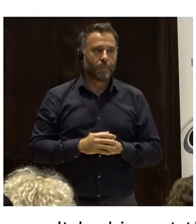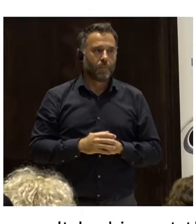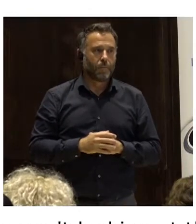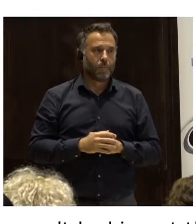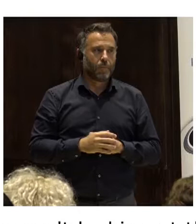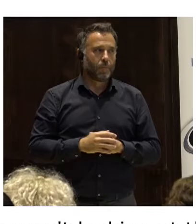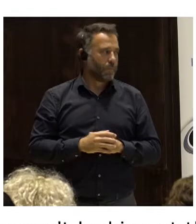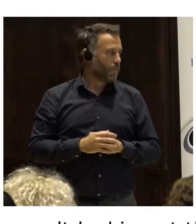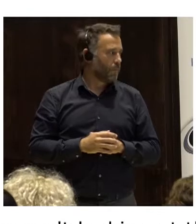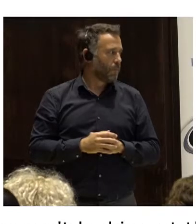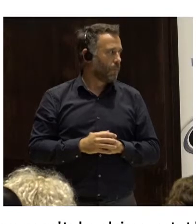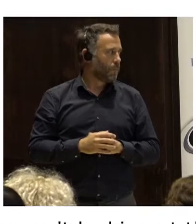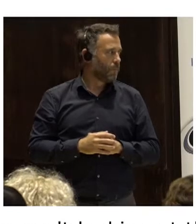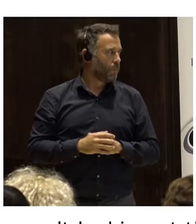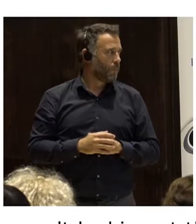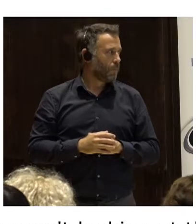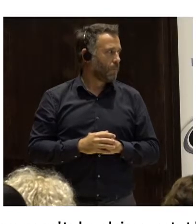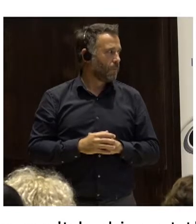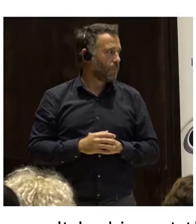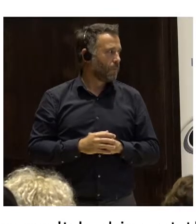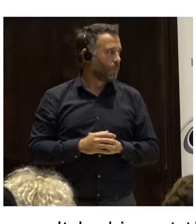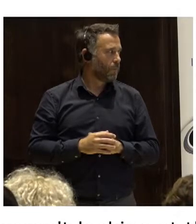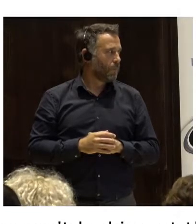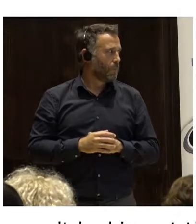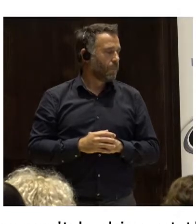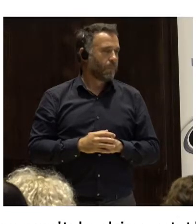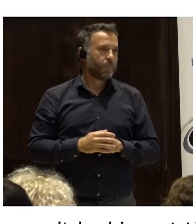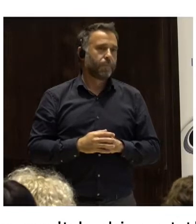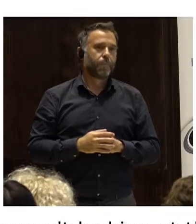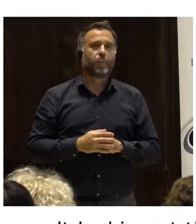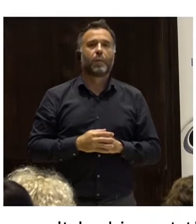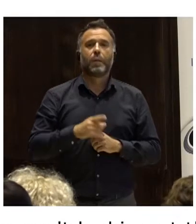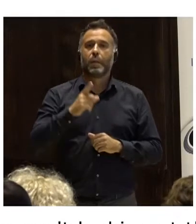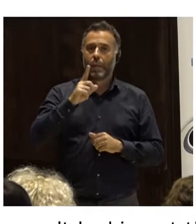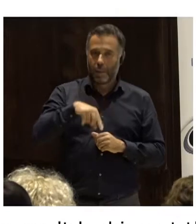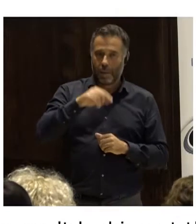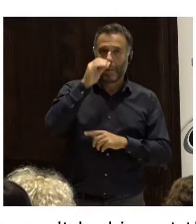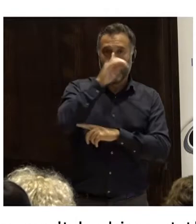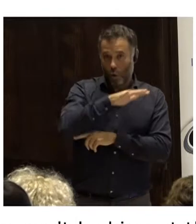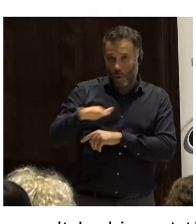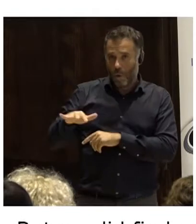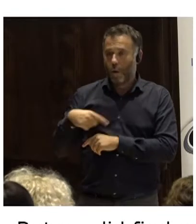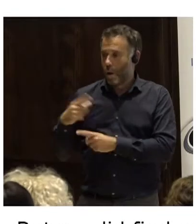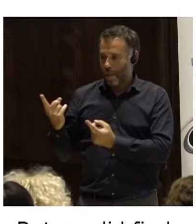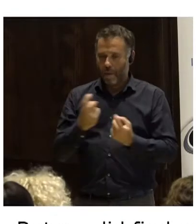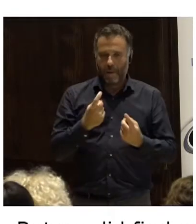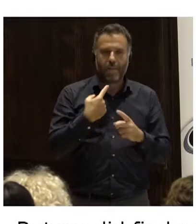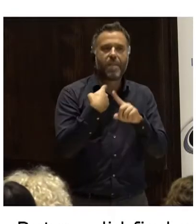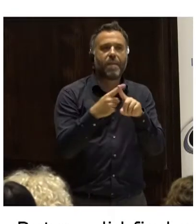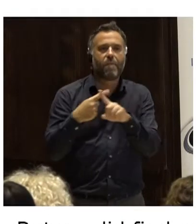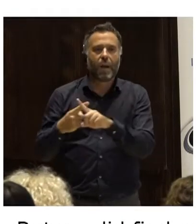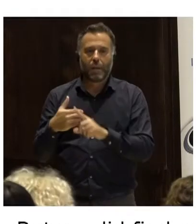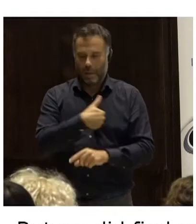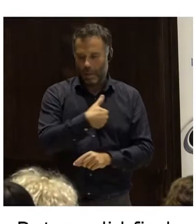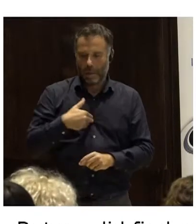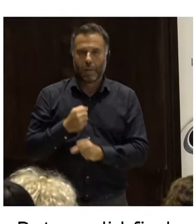also children need a variety of tasks to do. The parents that we work with say, my child sits in front of a screen